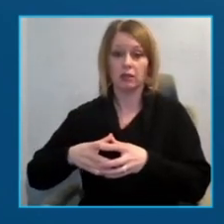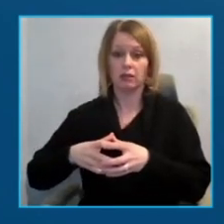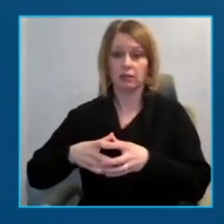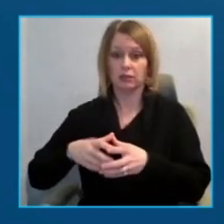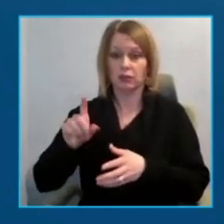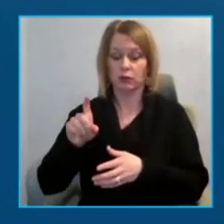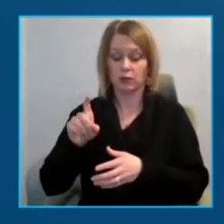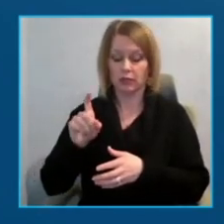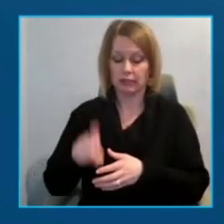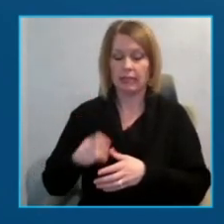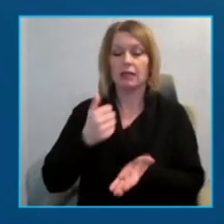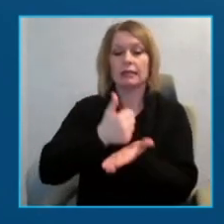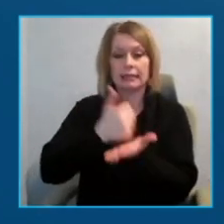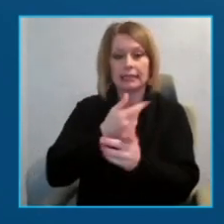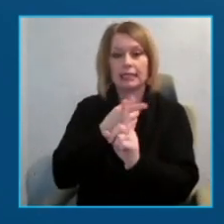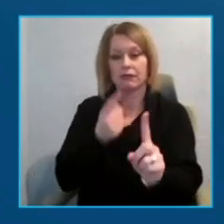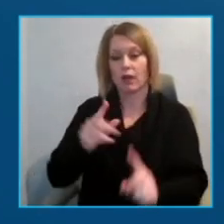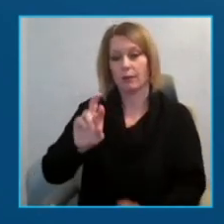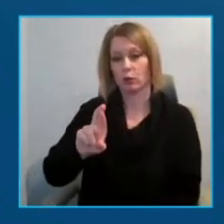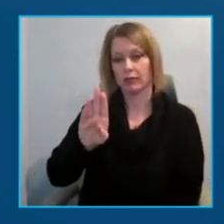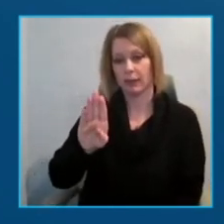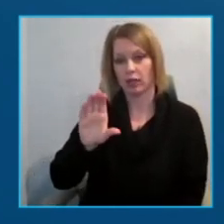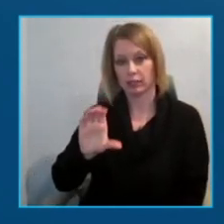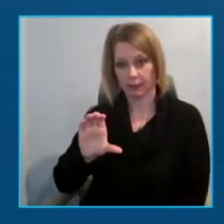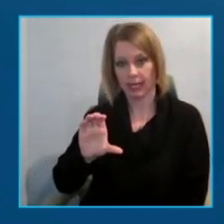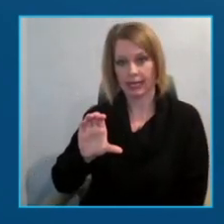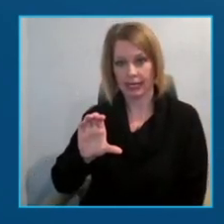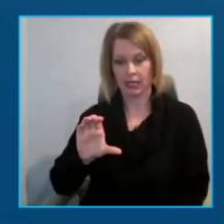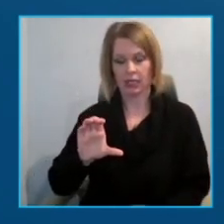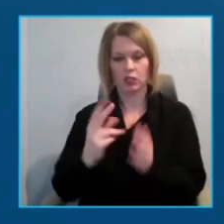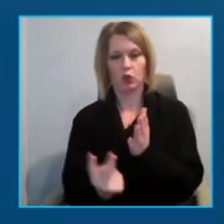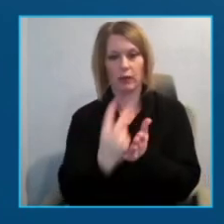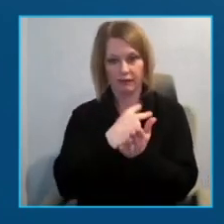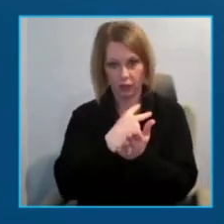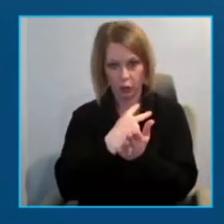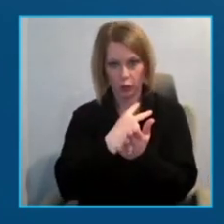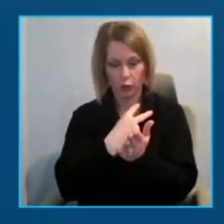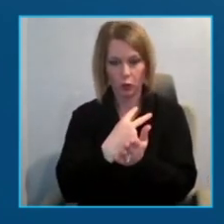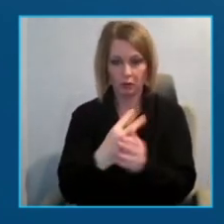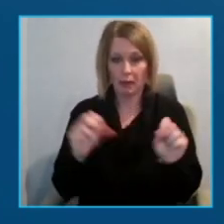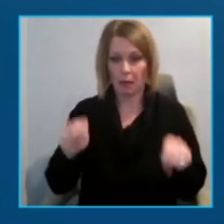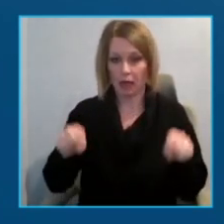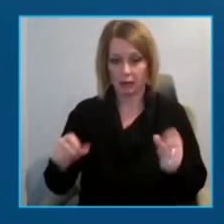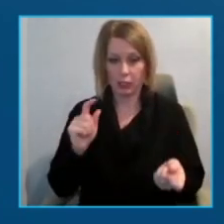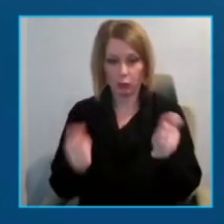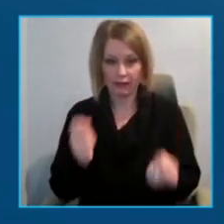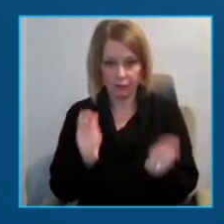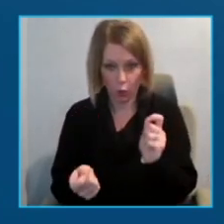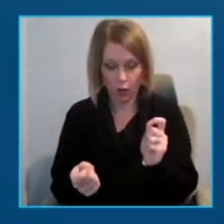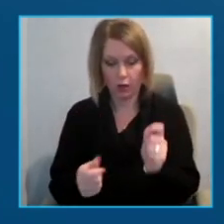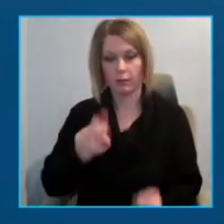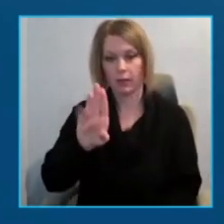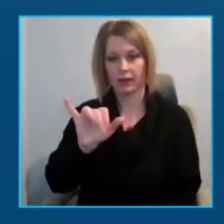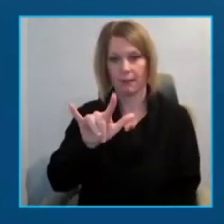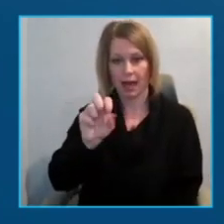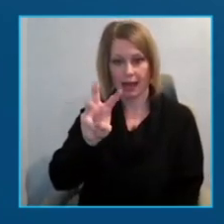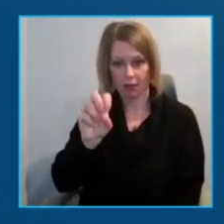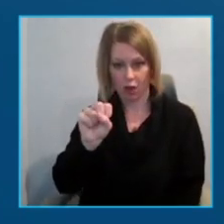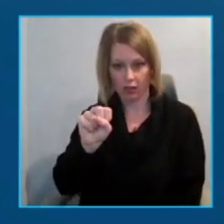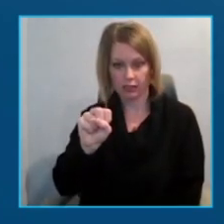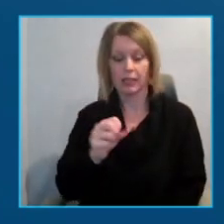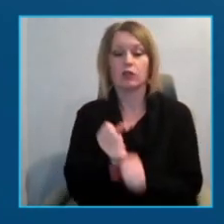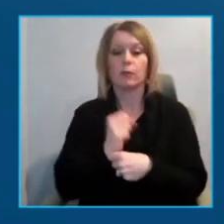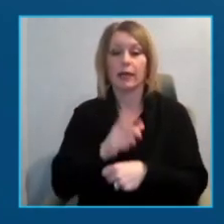Bylaws Committee, to review and reform the West Virginia Party bylaws to make sure that the state party's